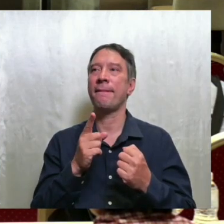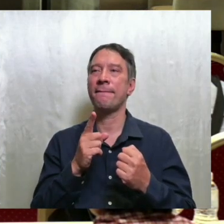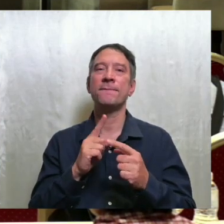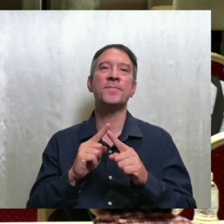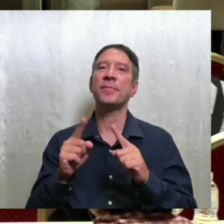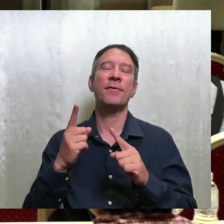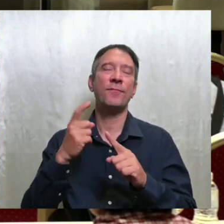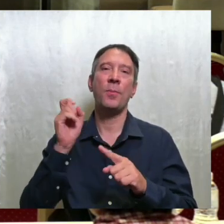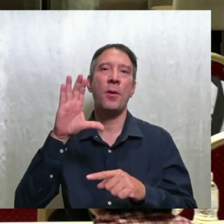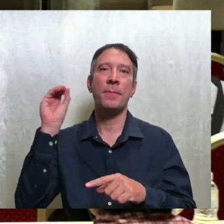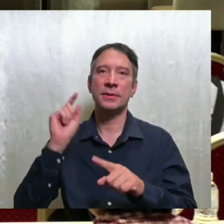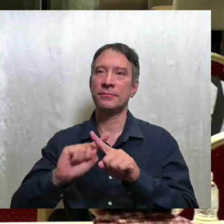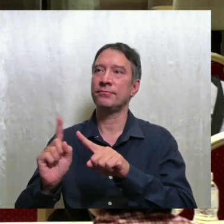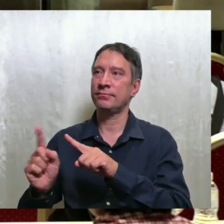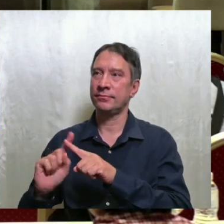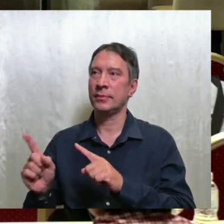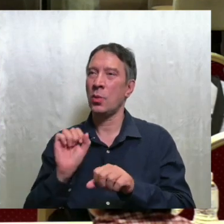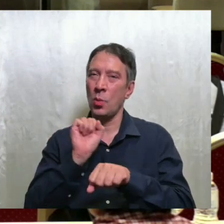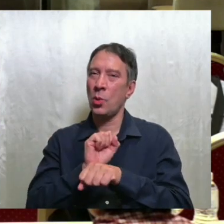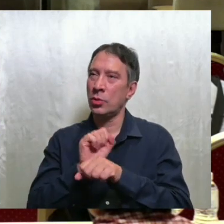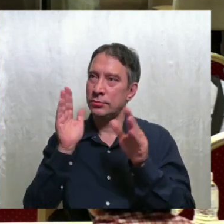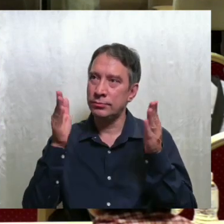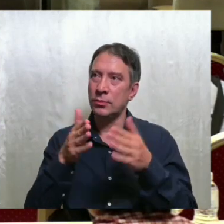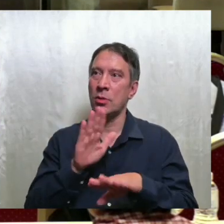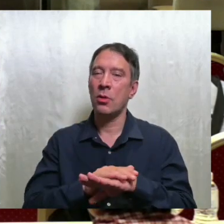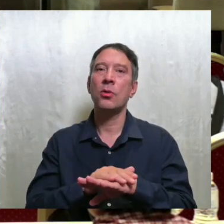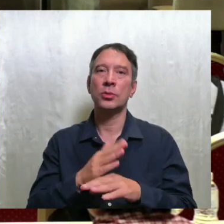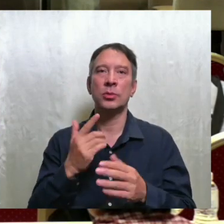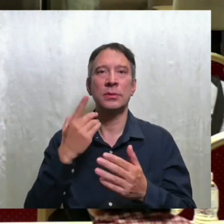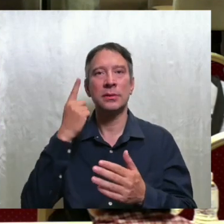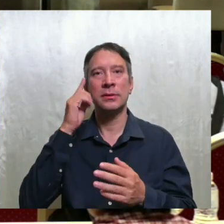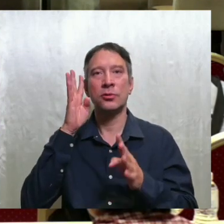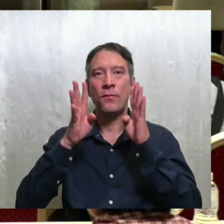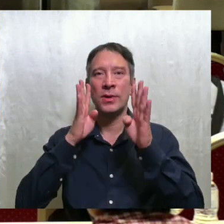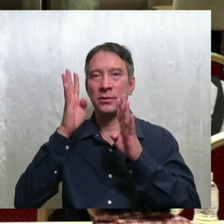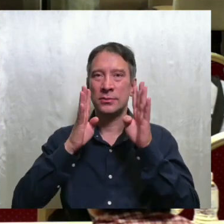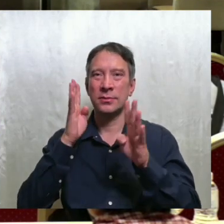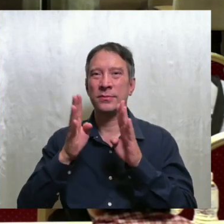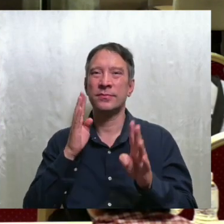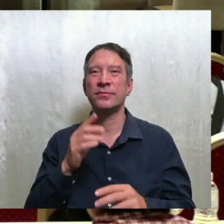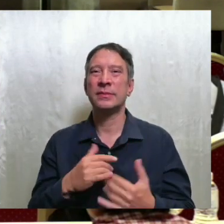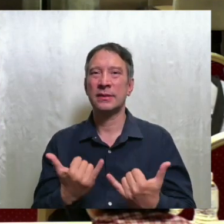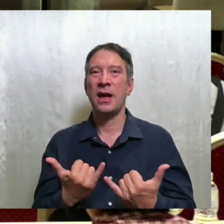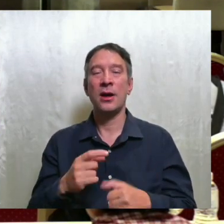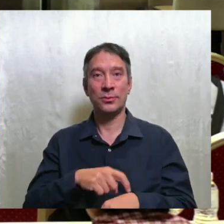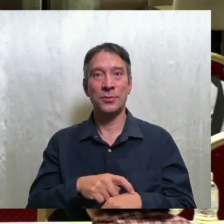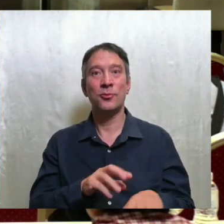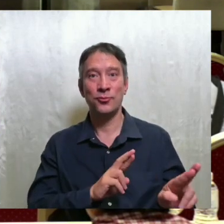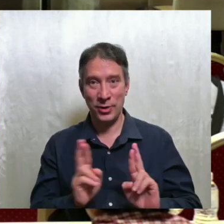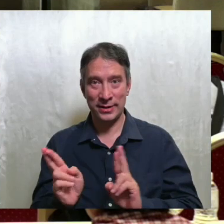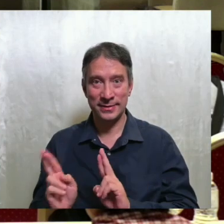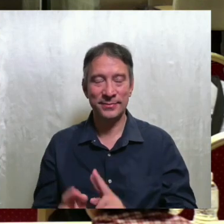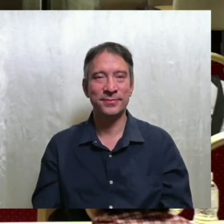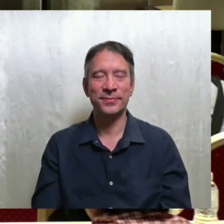and adults. So without further ado, I'm going to begin by introducing our first speaker, Dr.